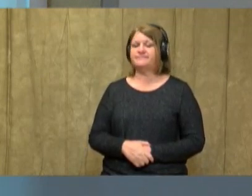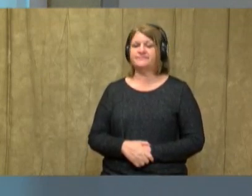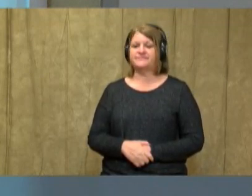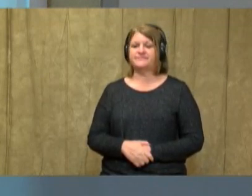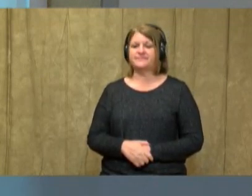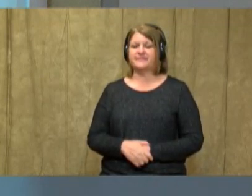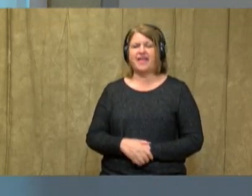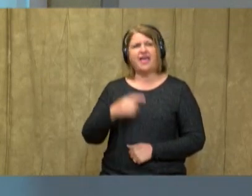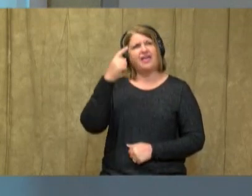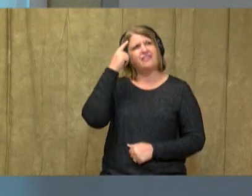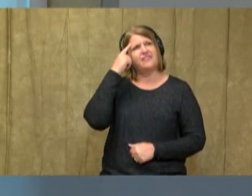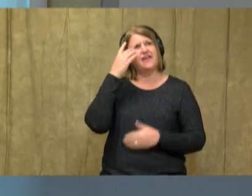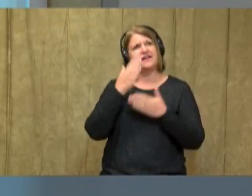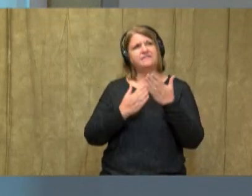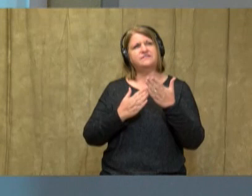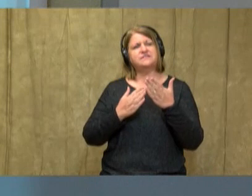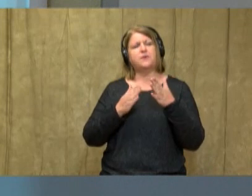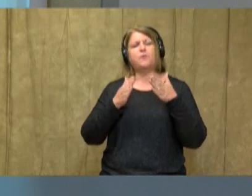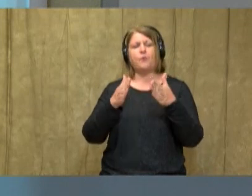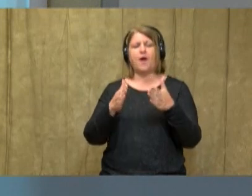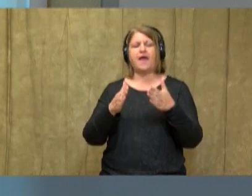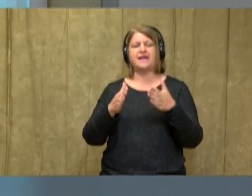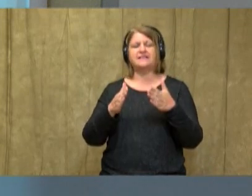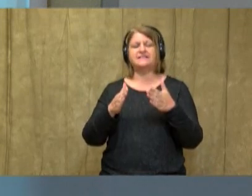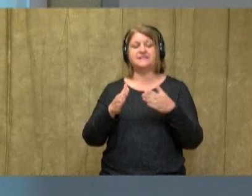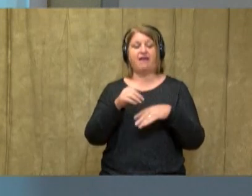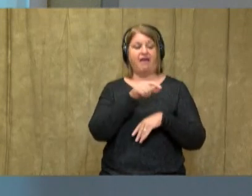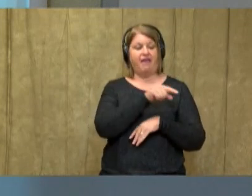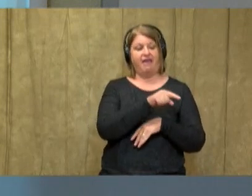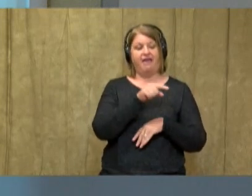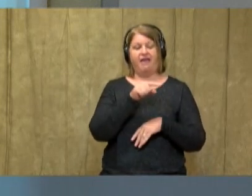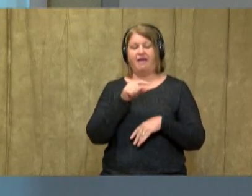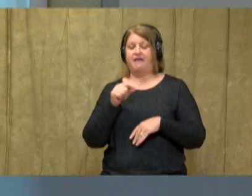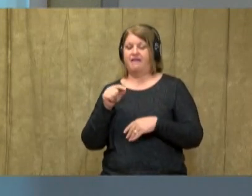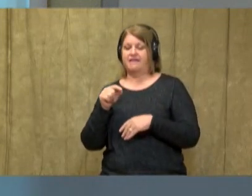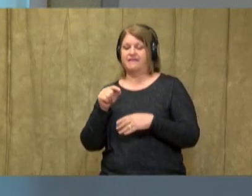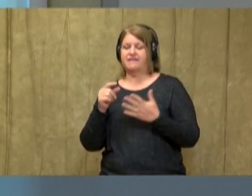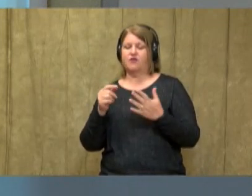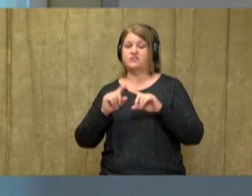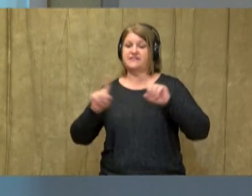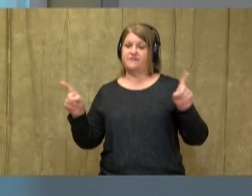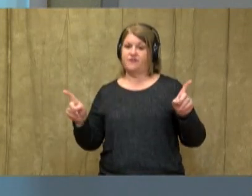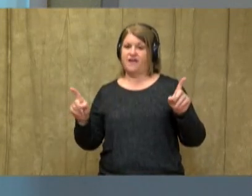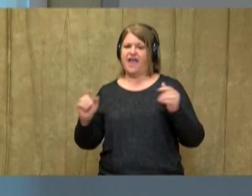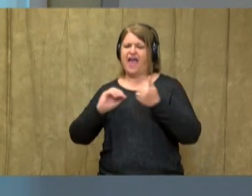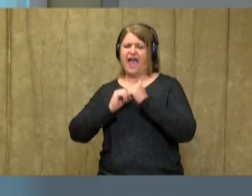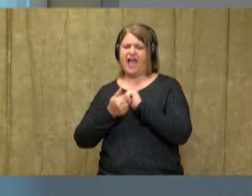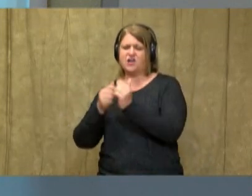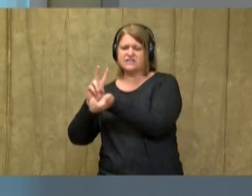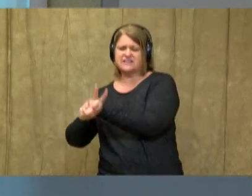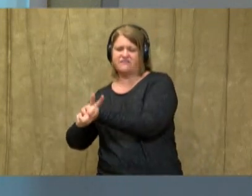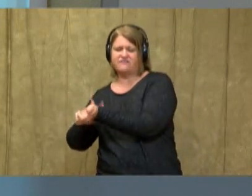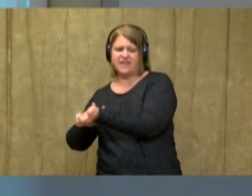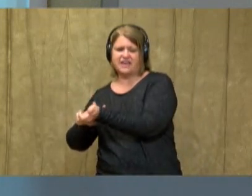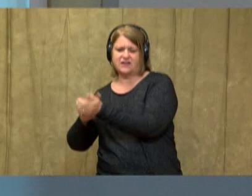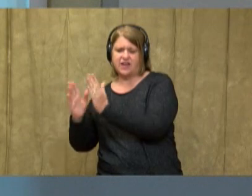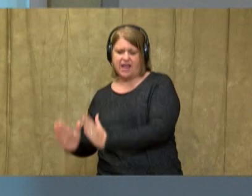All right, let's think of some ways that they are different. What's a way that a veterinarian is different from a zookeeper?